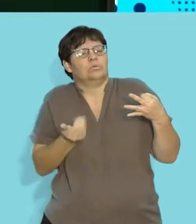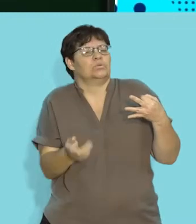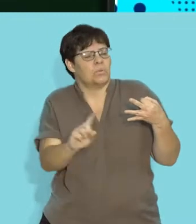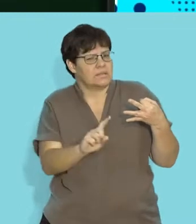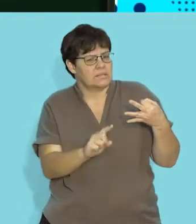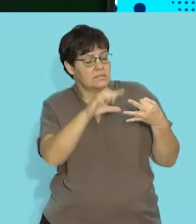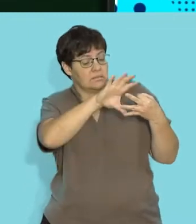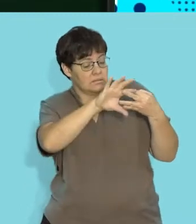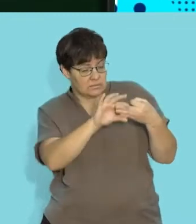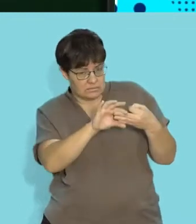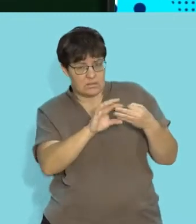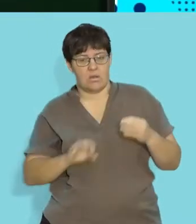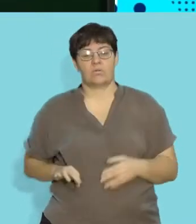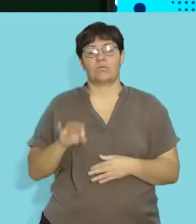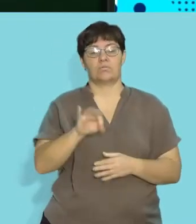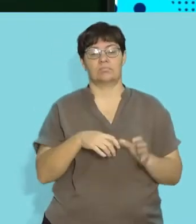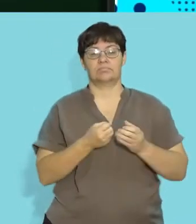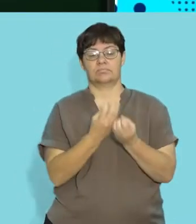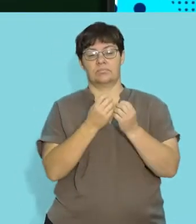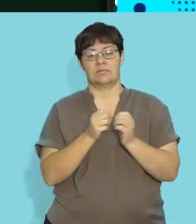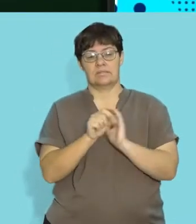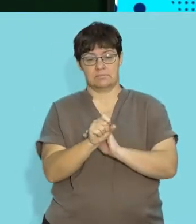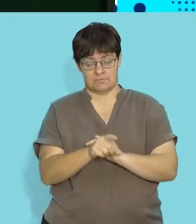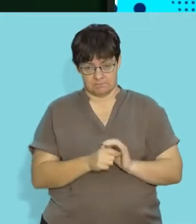they collectively contribute to the production of semen.